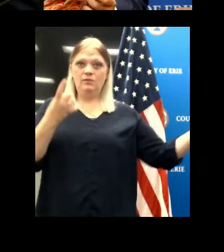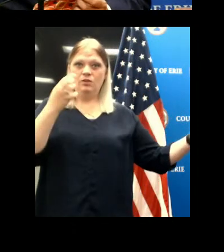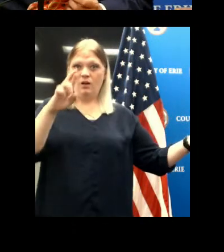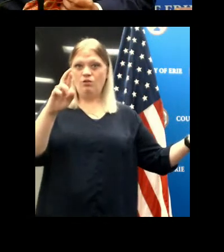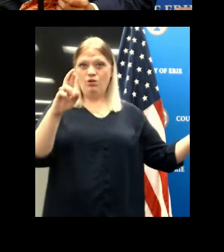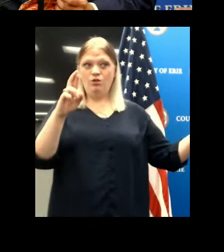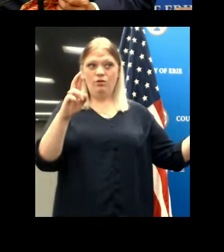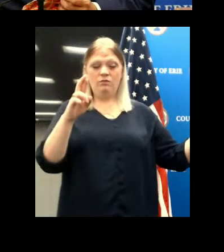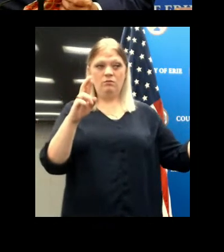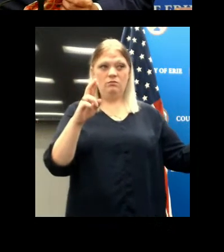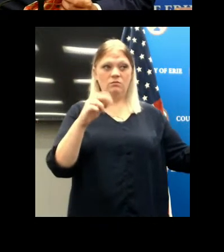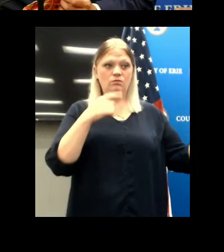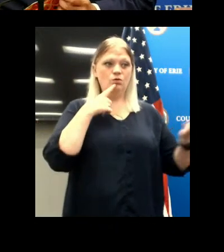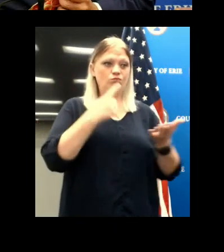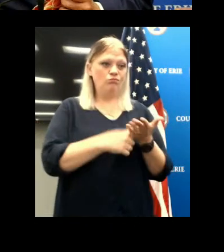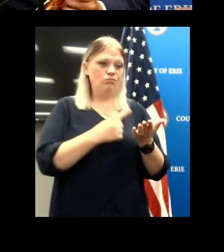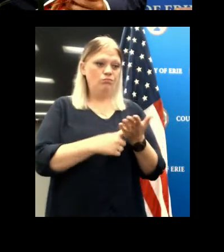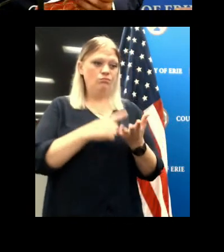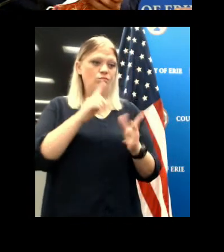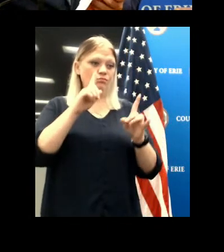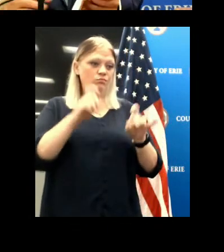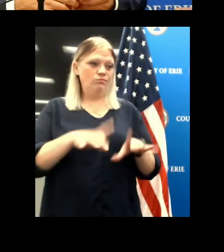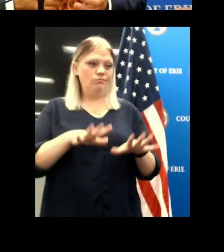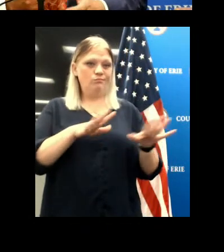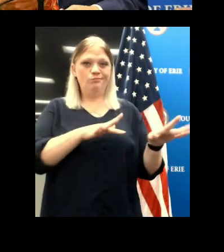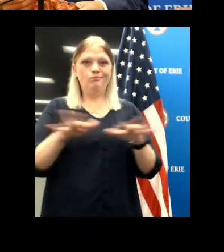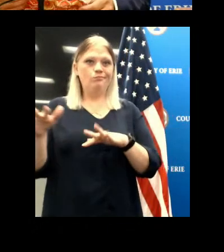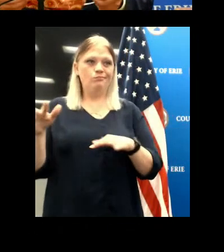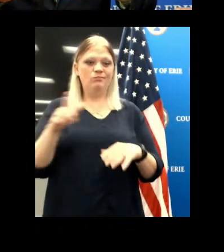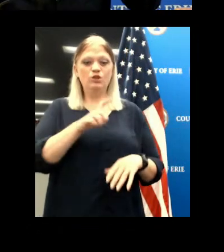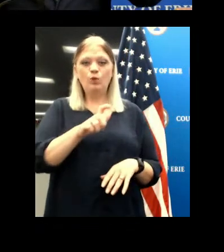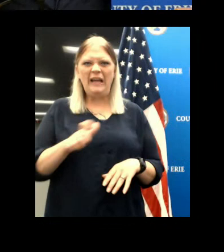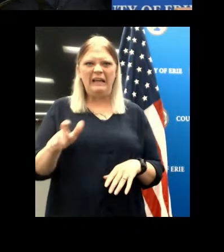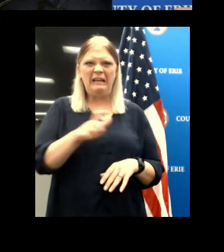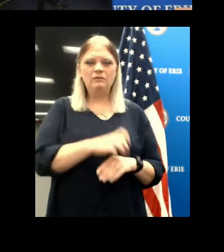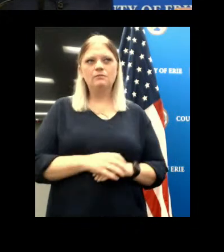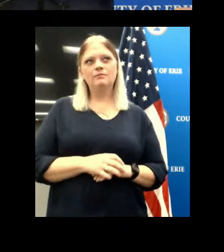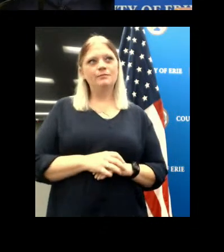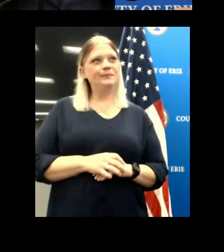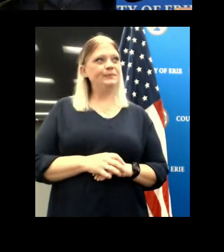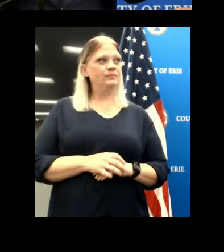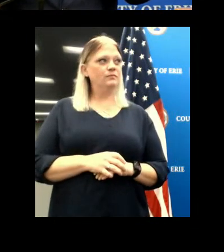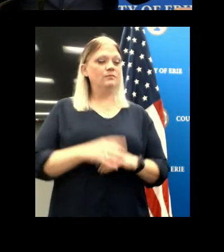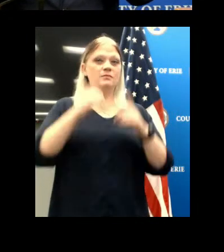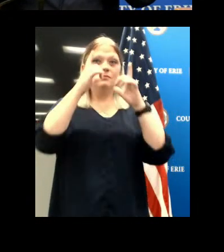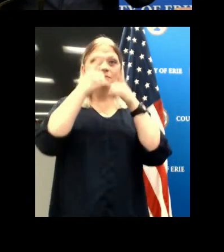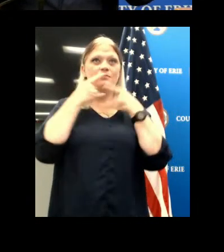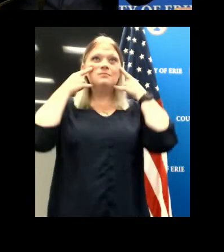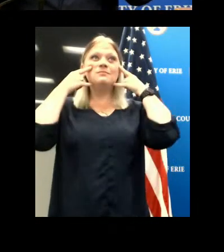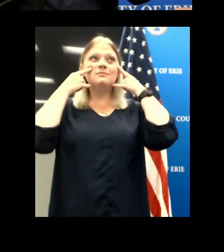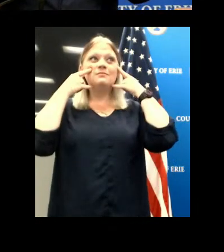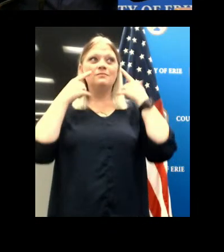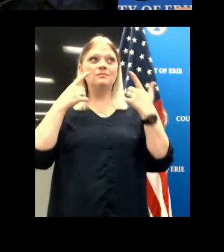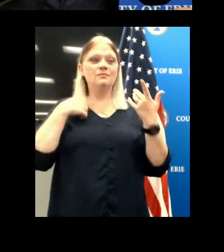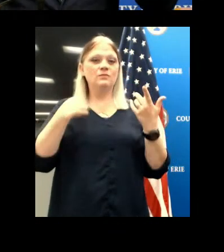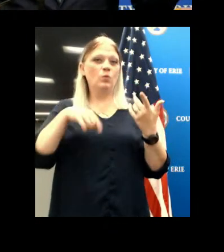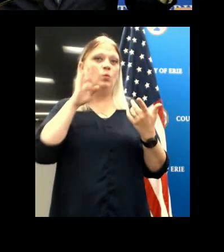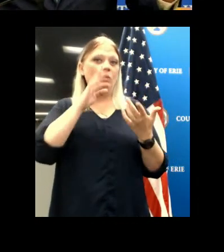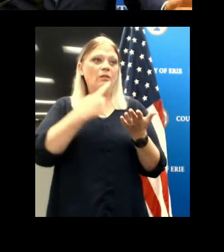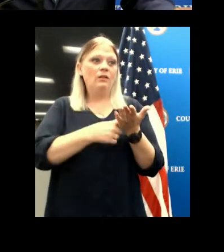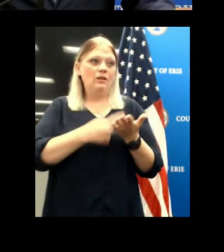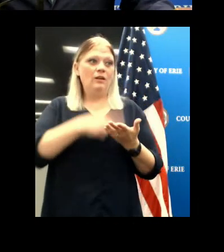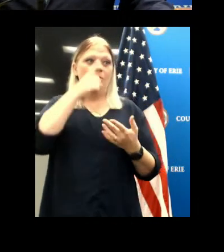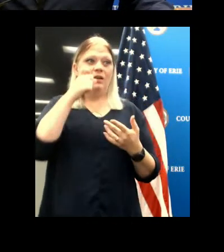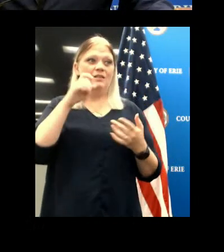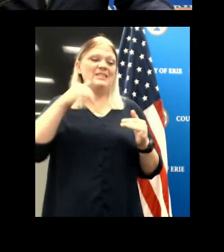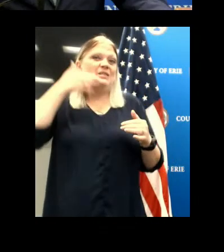doctor. Let's talk about all the testing stuff, give it a little spray, and put on my mask, which we like to talk about because it is